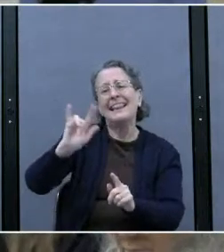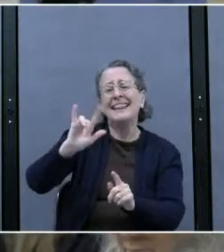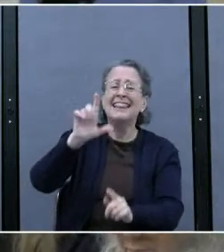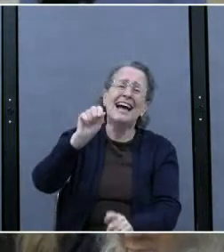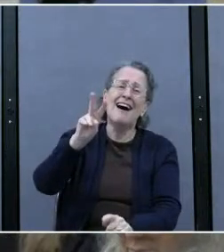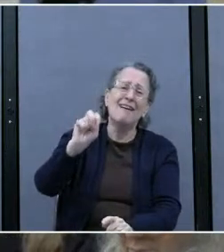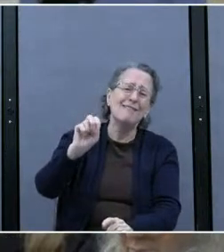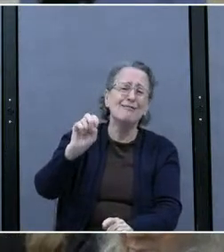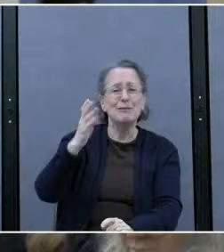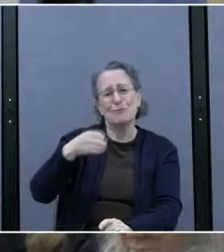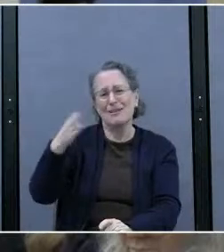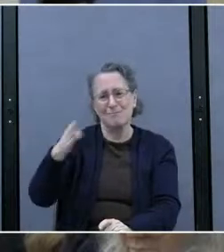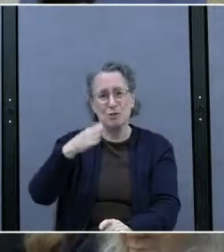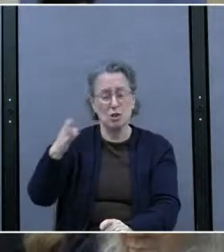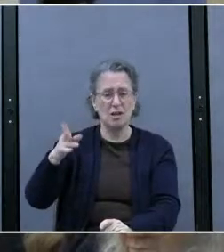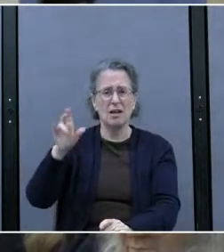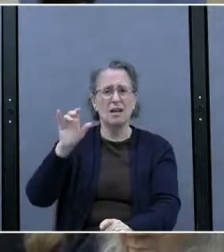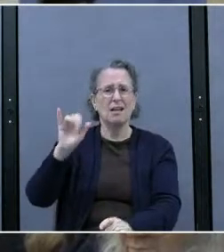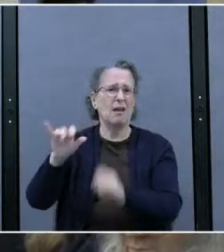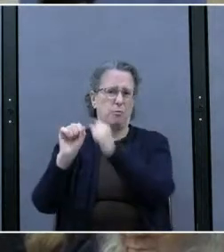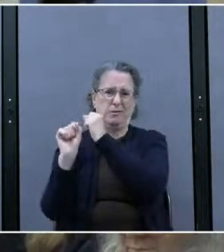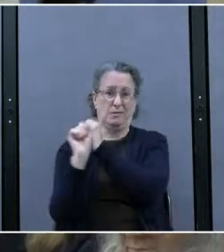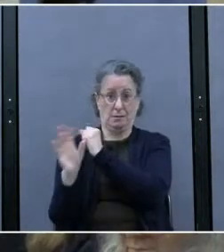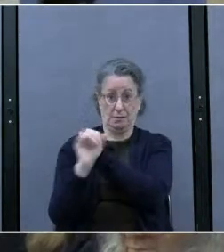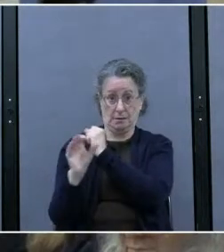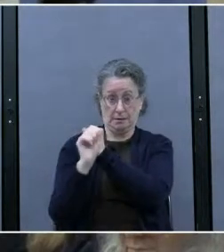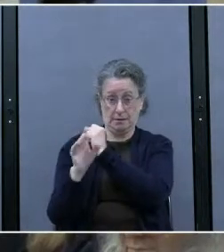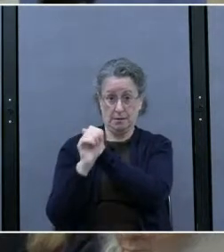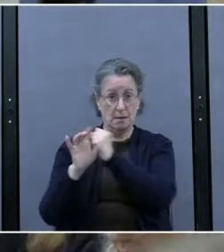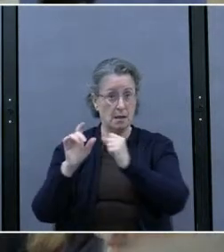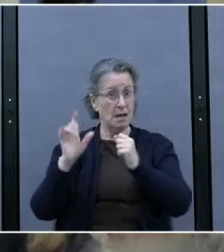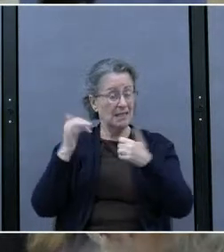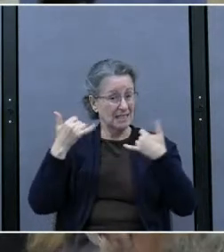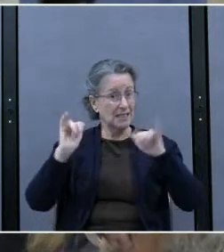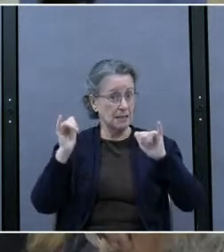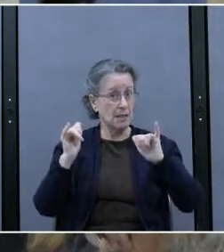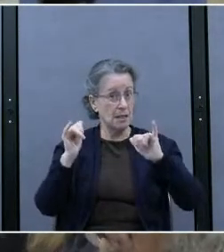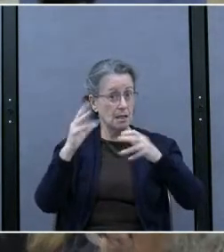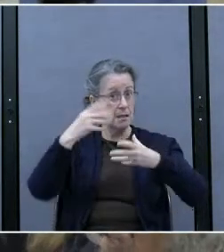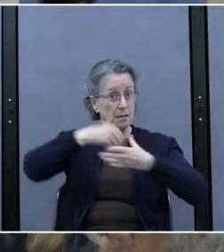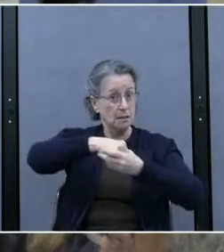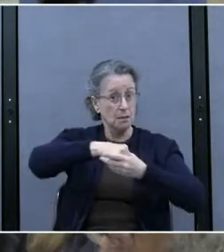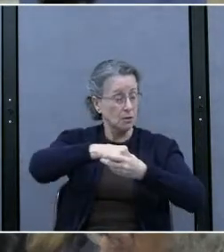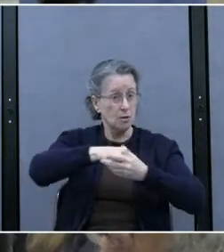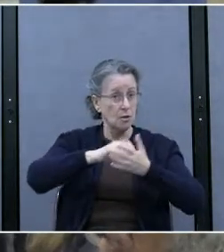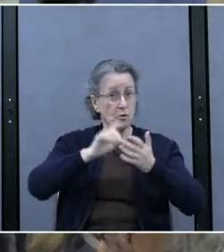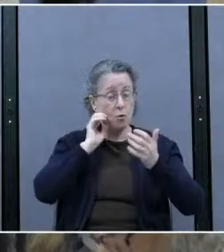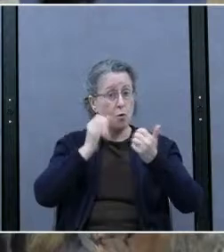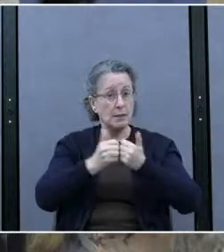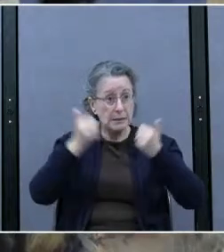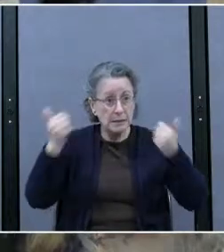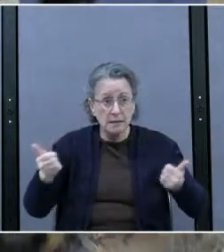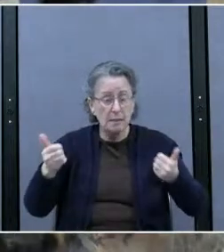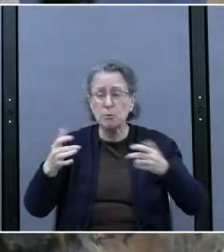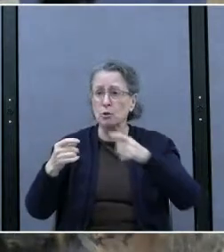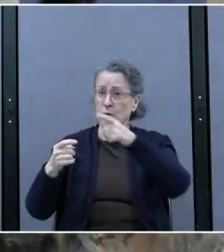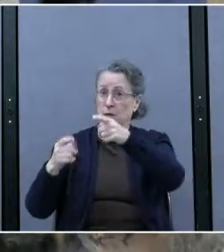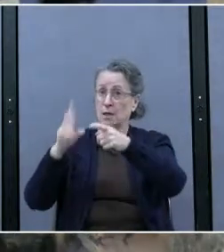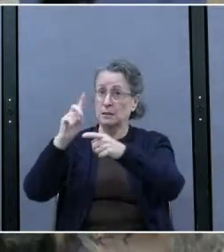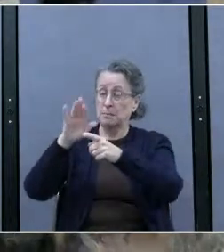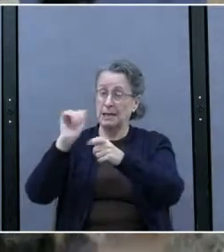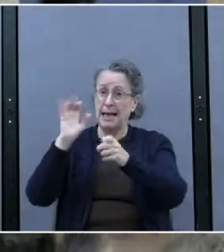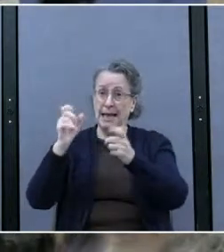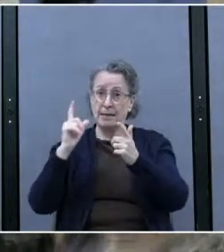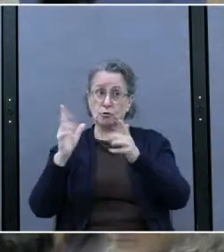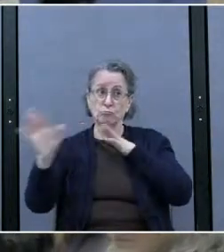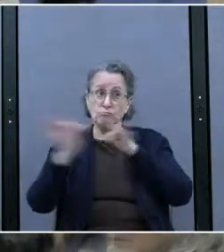if marketing in particular is part of this item, or if it's separate, or if they don't actually have to report on what the money is being